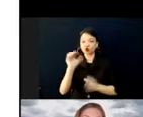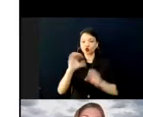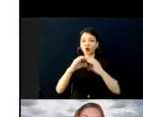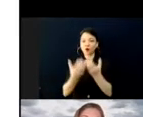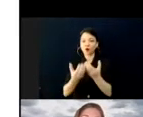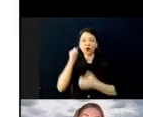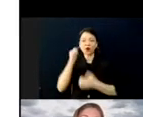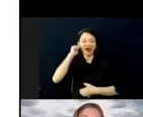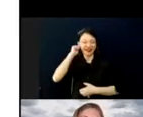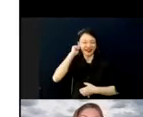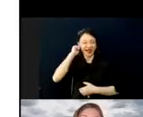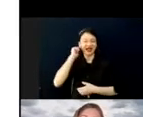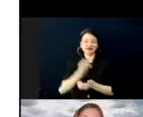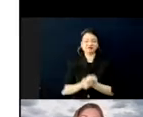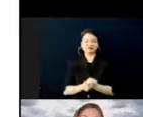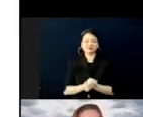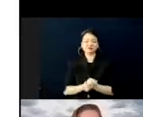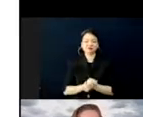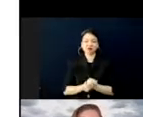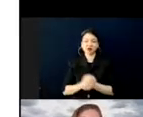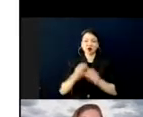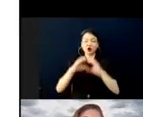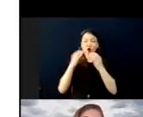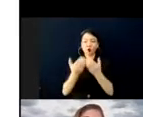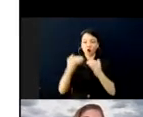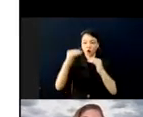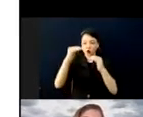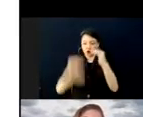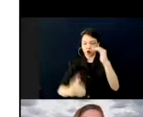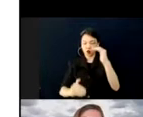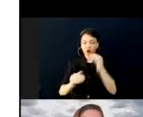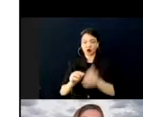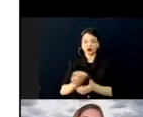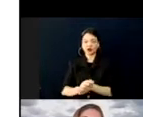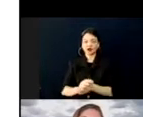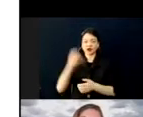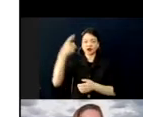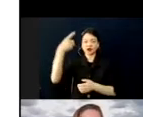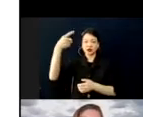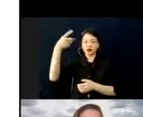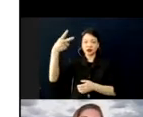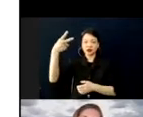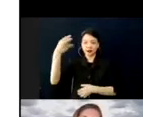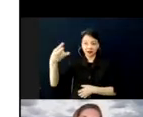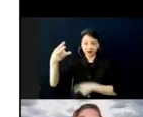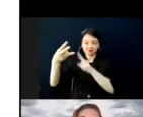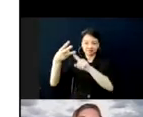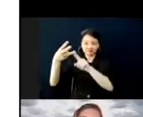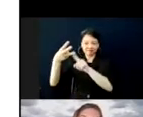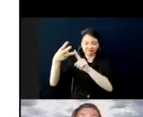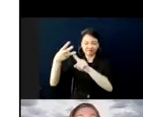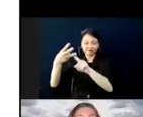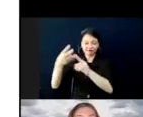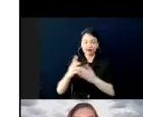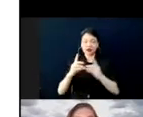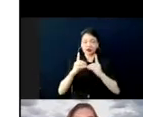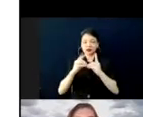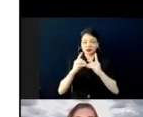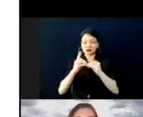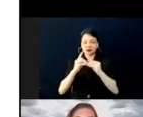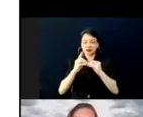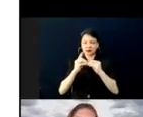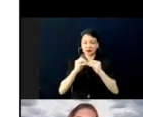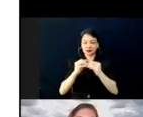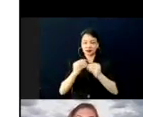And then the third biggest category is digital engagement. You know, this is a key predictor for both men and women, both in terms of ownership